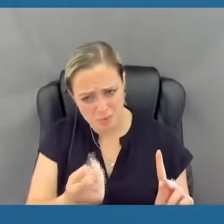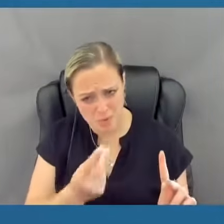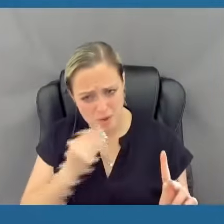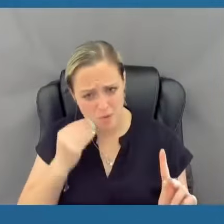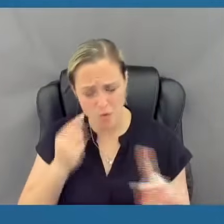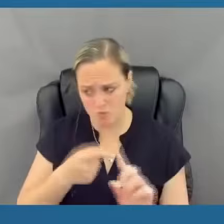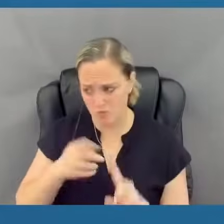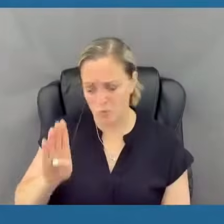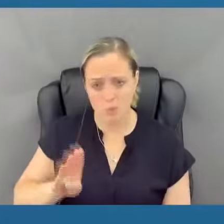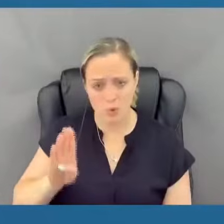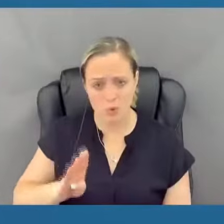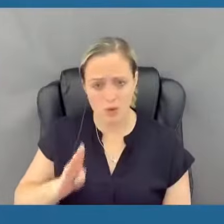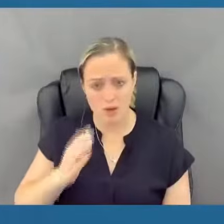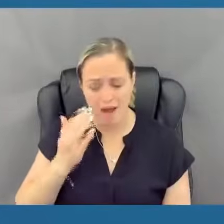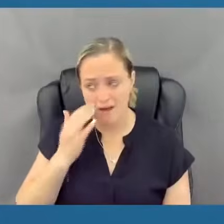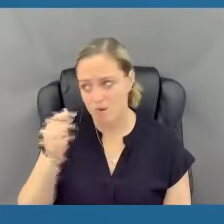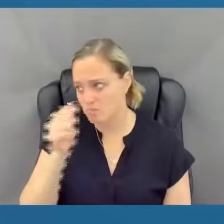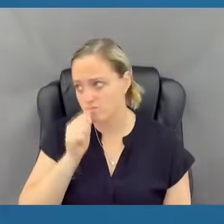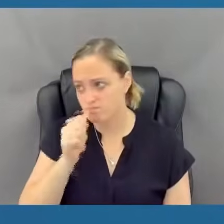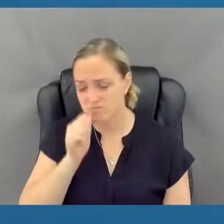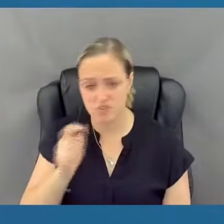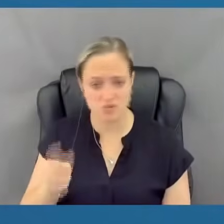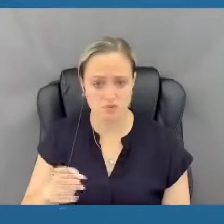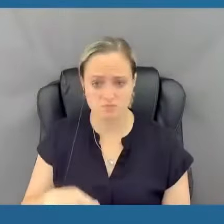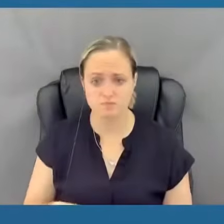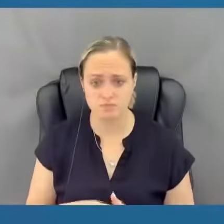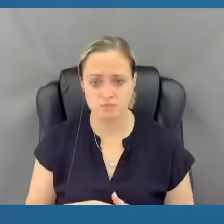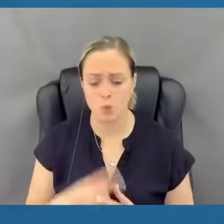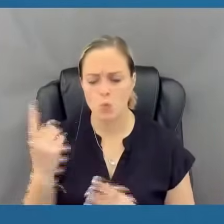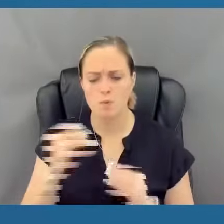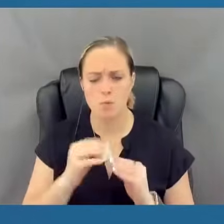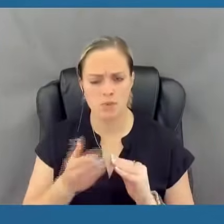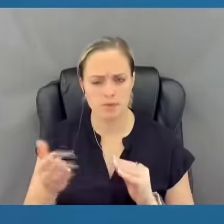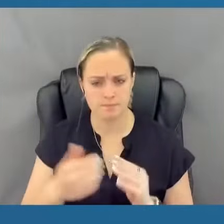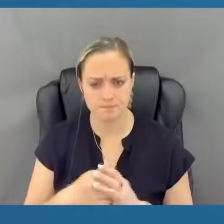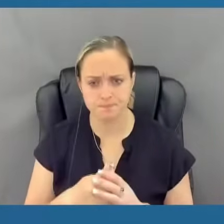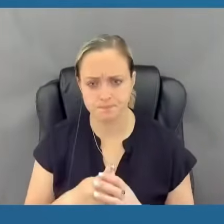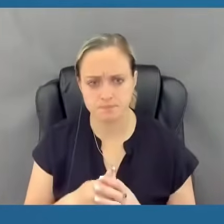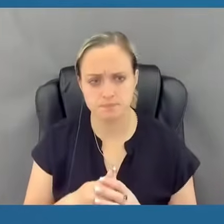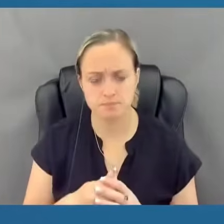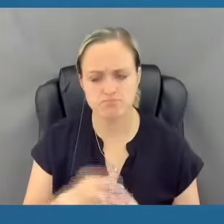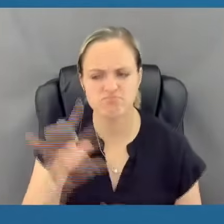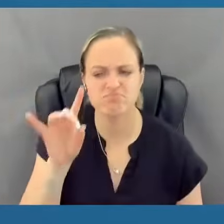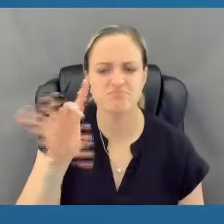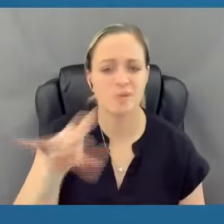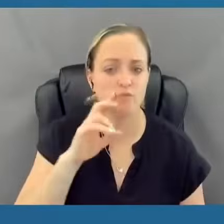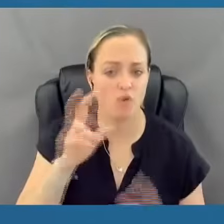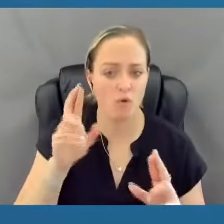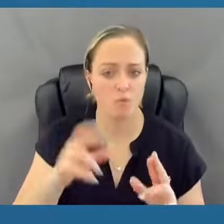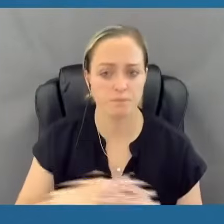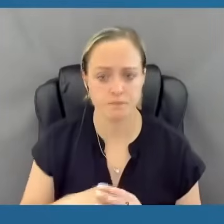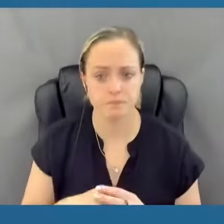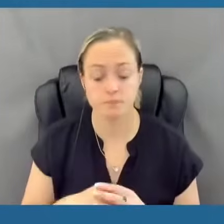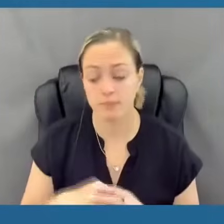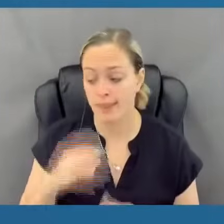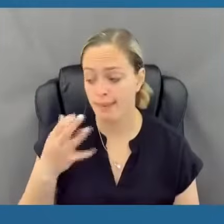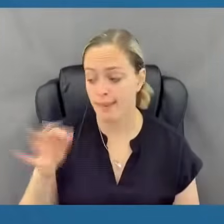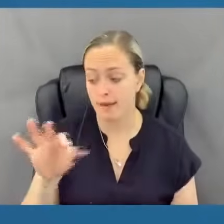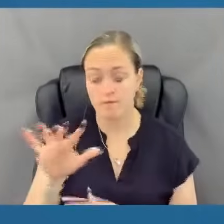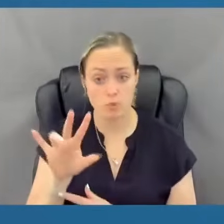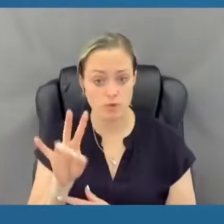I know how he is suffering. And one more thing, Atikva, the hope. In